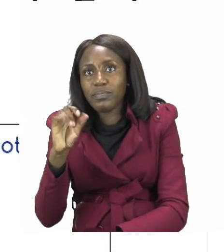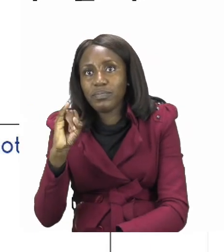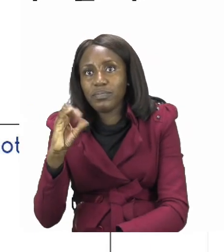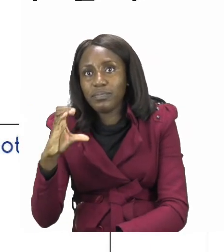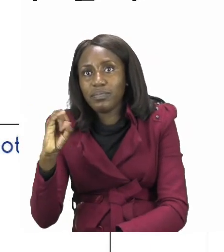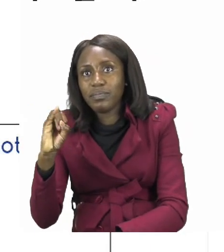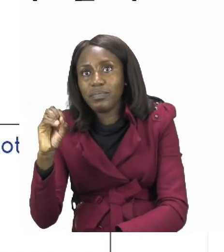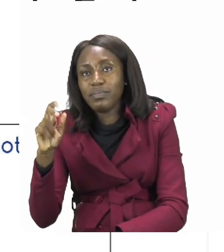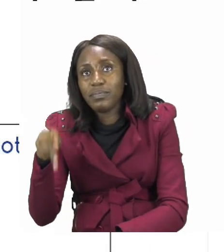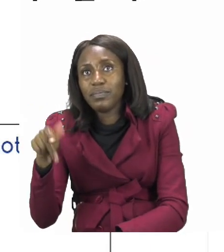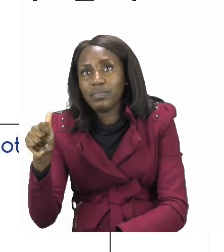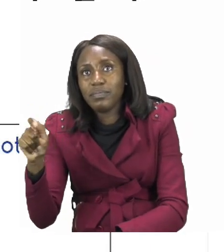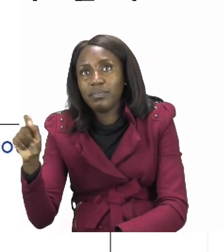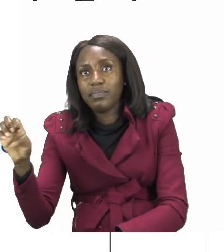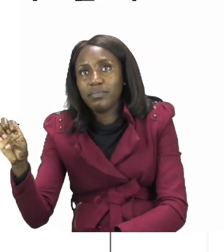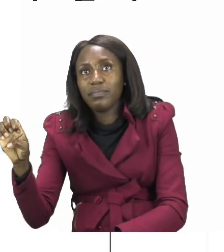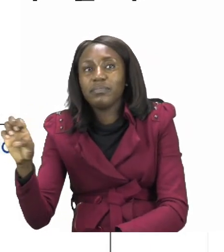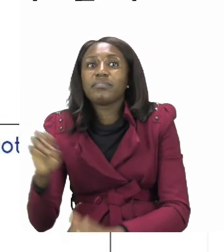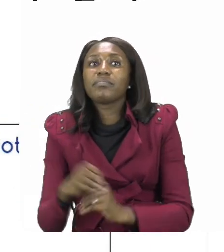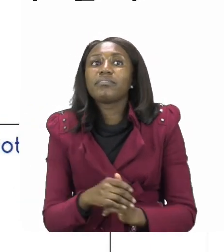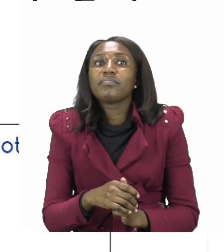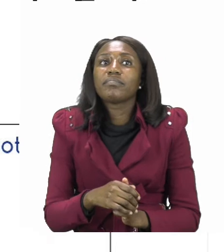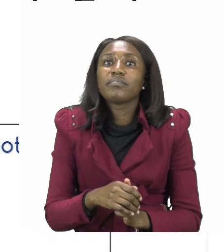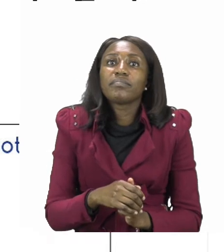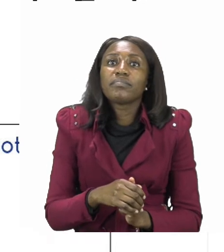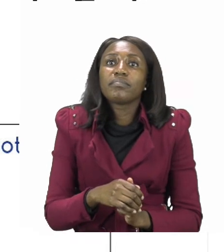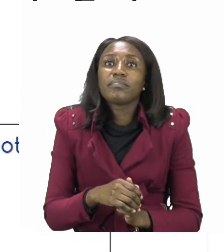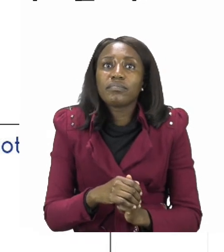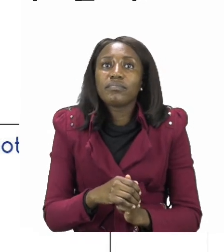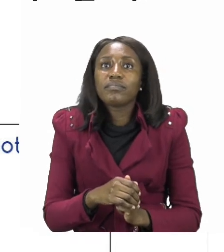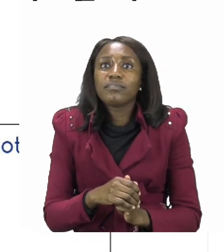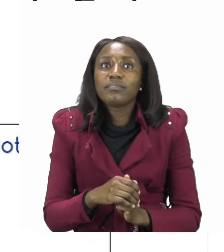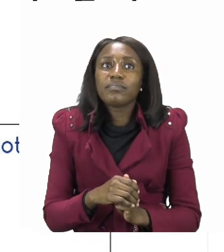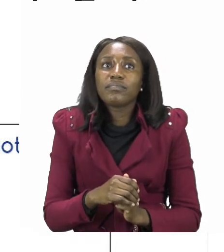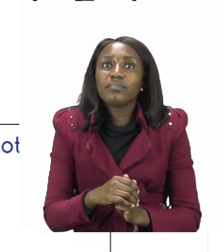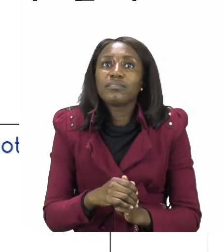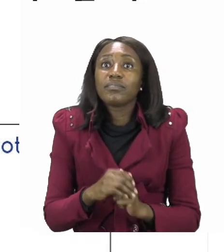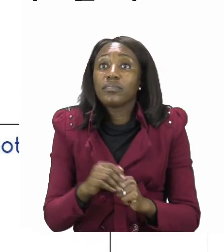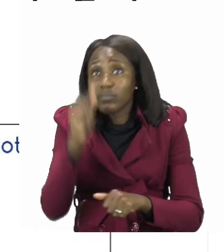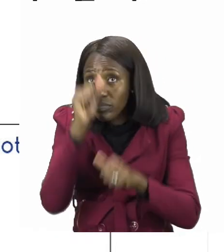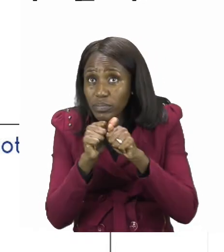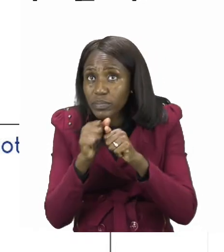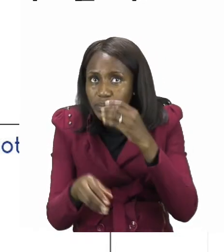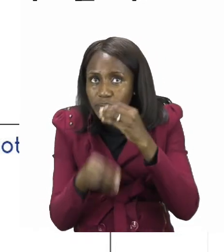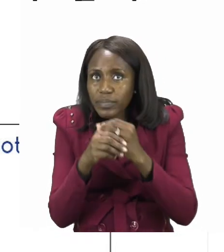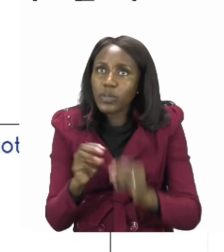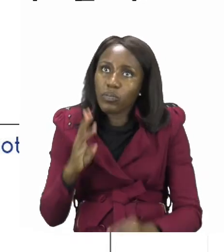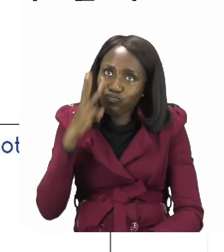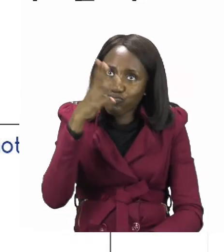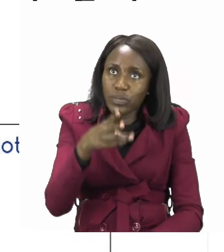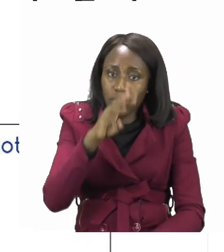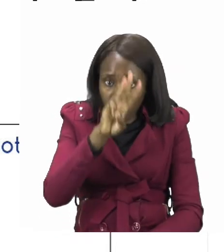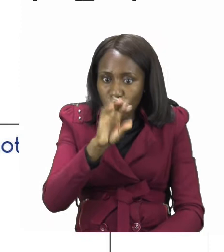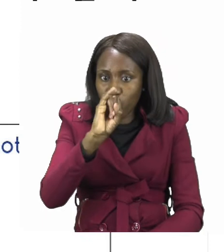simple future tense. Don't forget, we have to add will before the